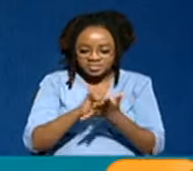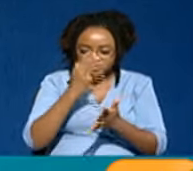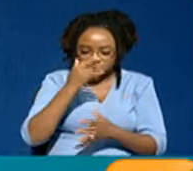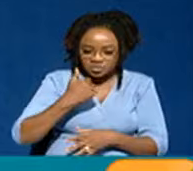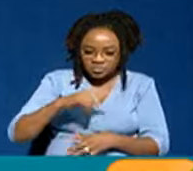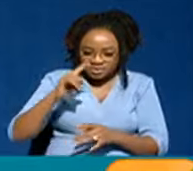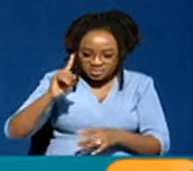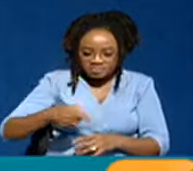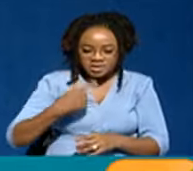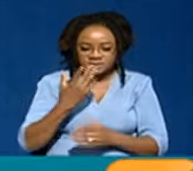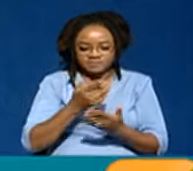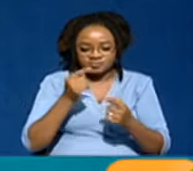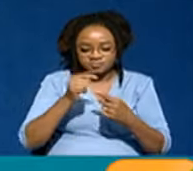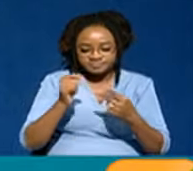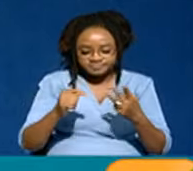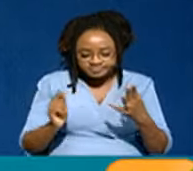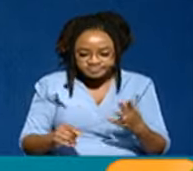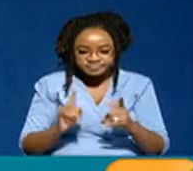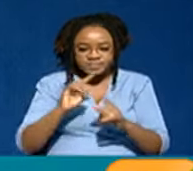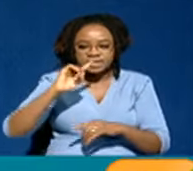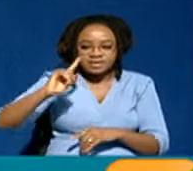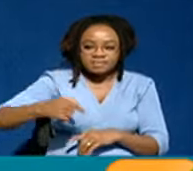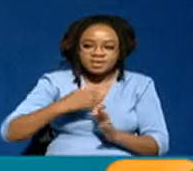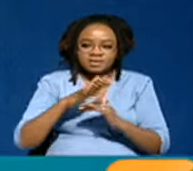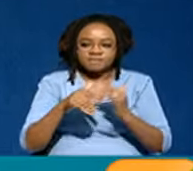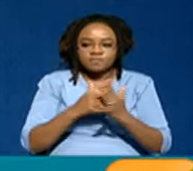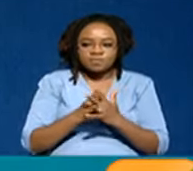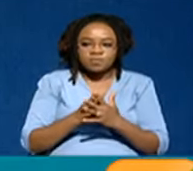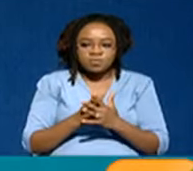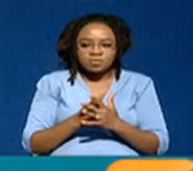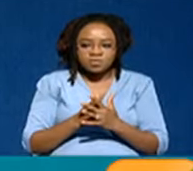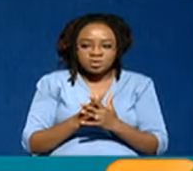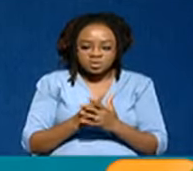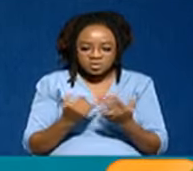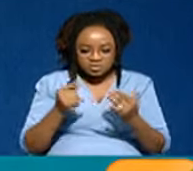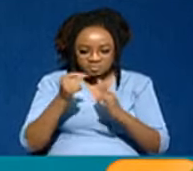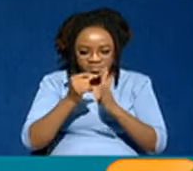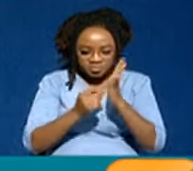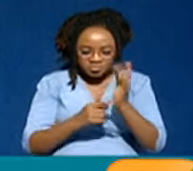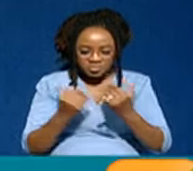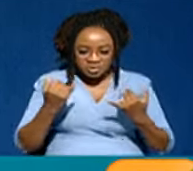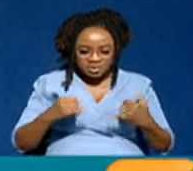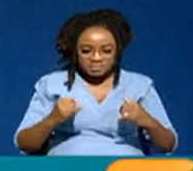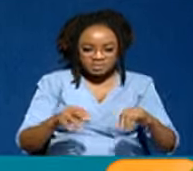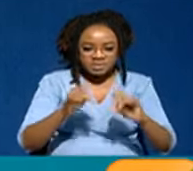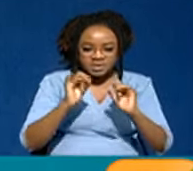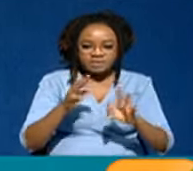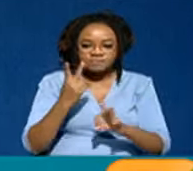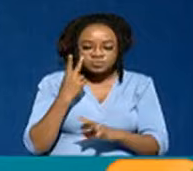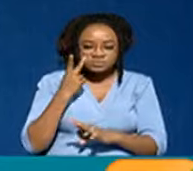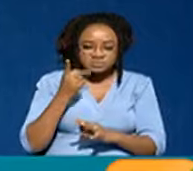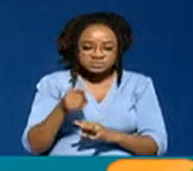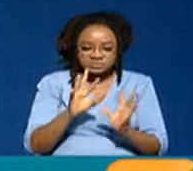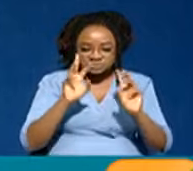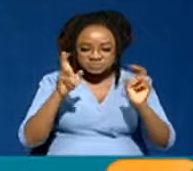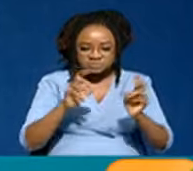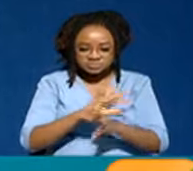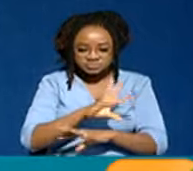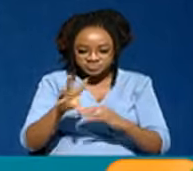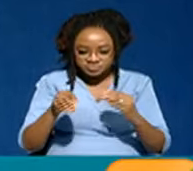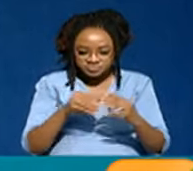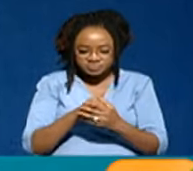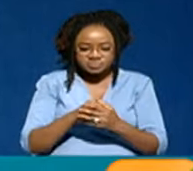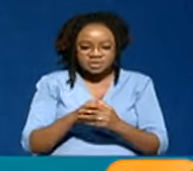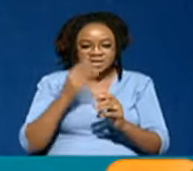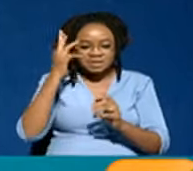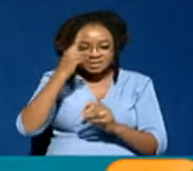interns to be employed. That's why we demand for these things to be implemented. If you look at it in the wholesome, the issues that made doctors to go